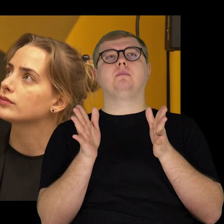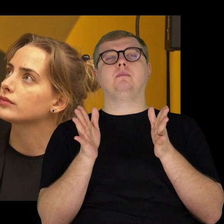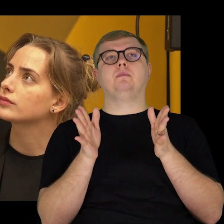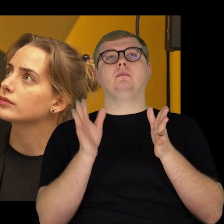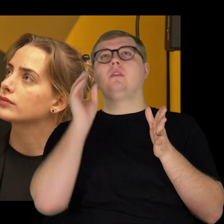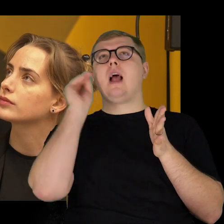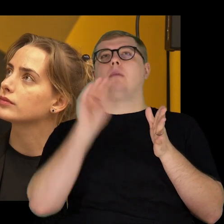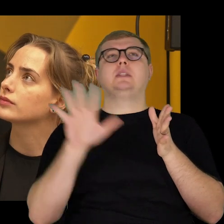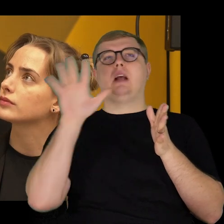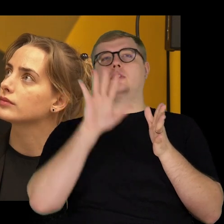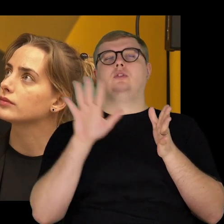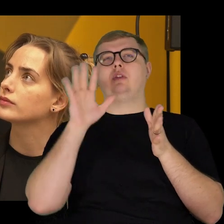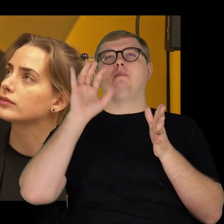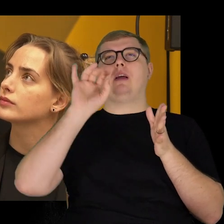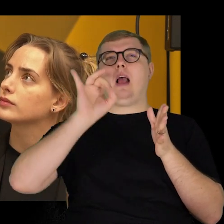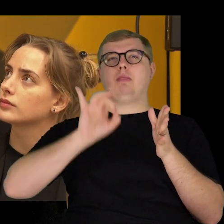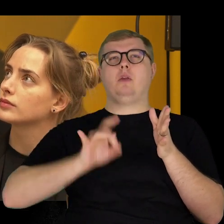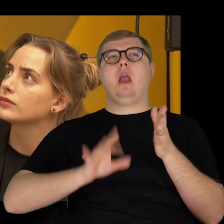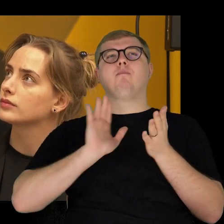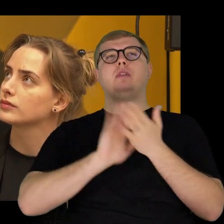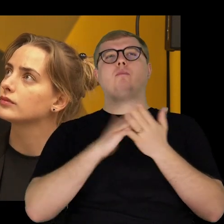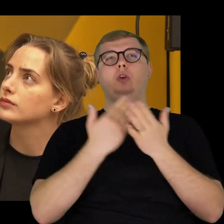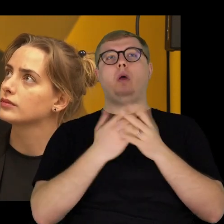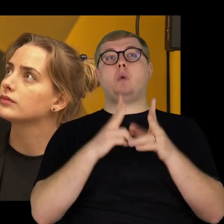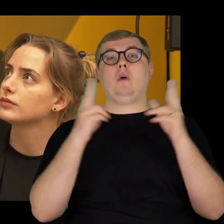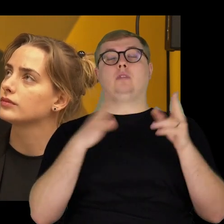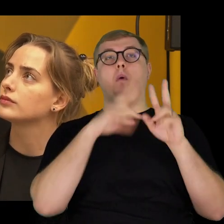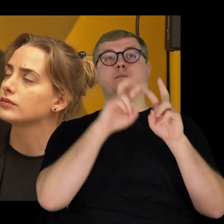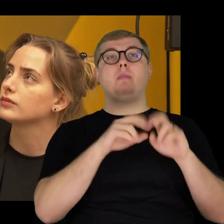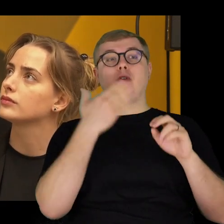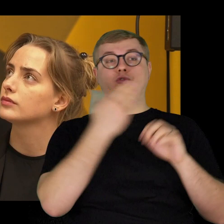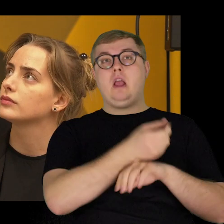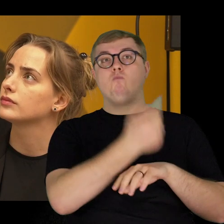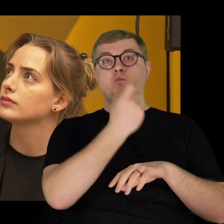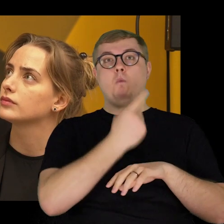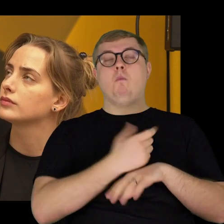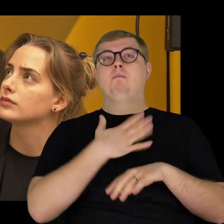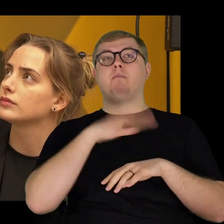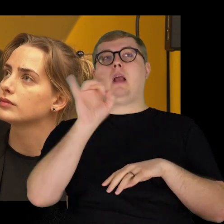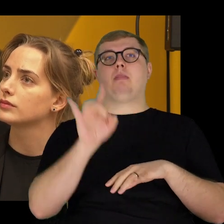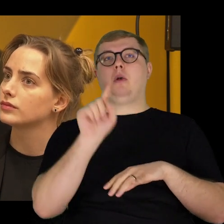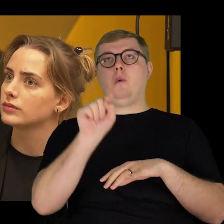abstract categories which were coming up through the analysis, through the mapping.